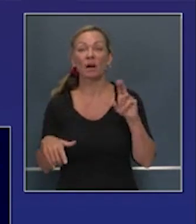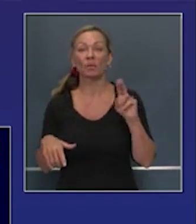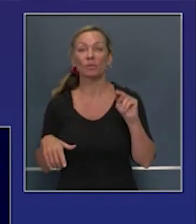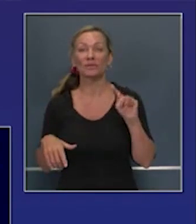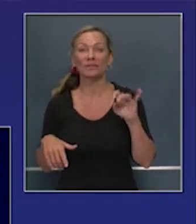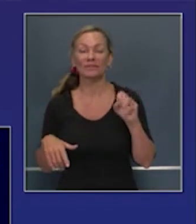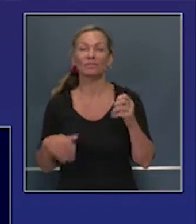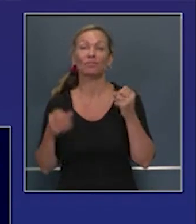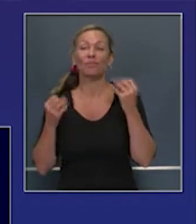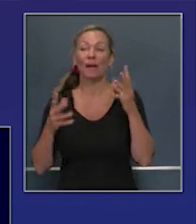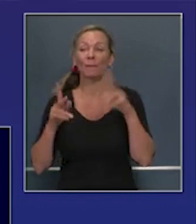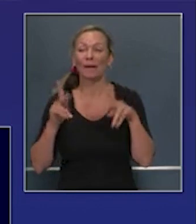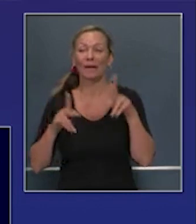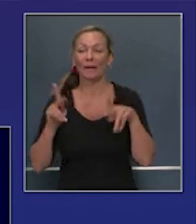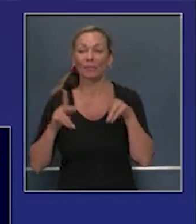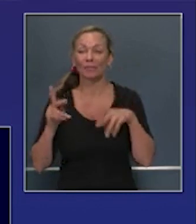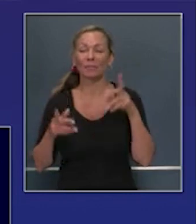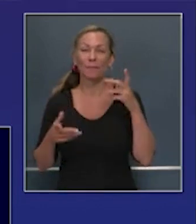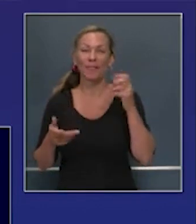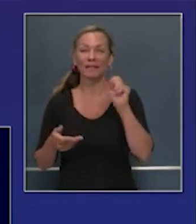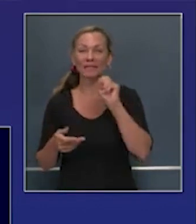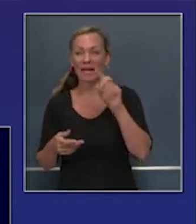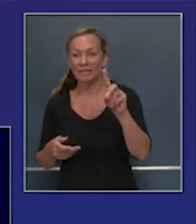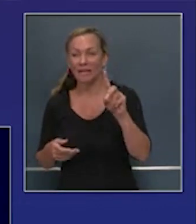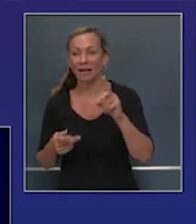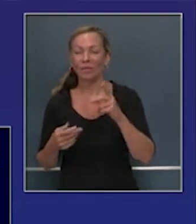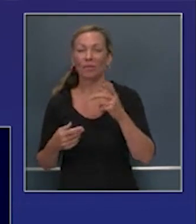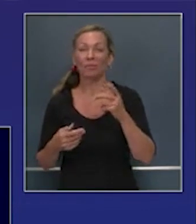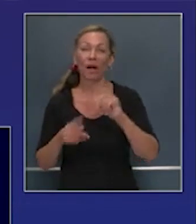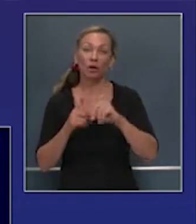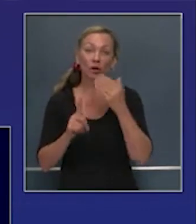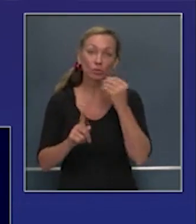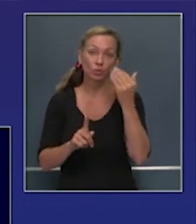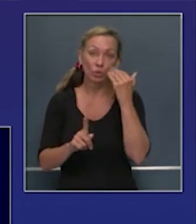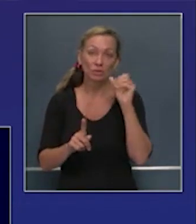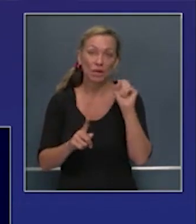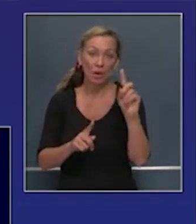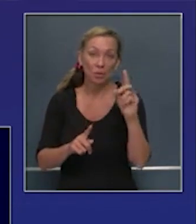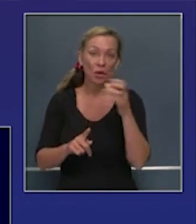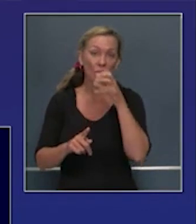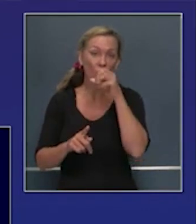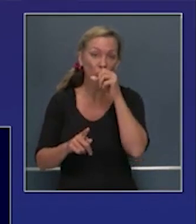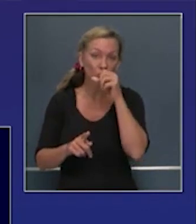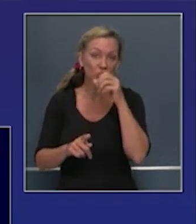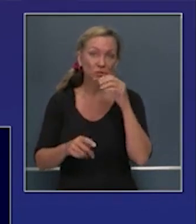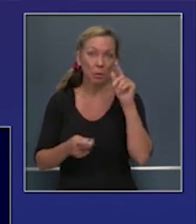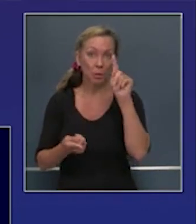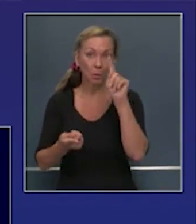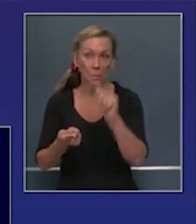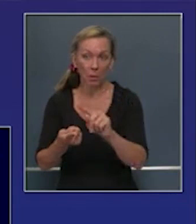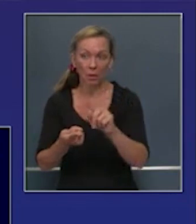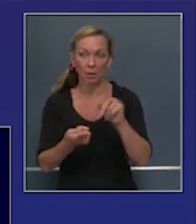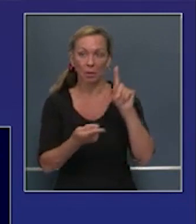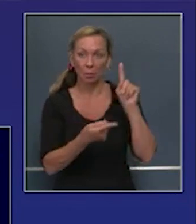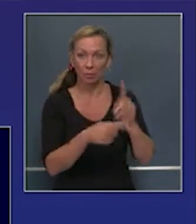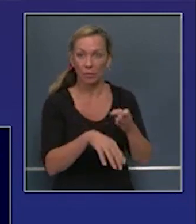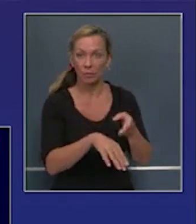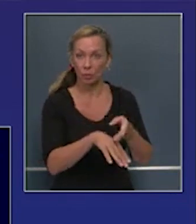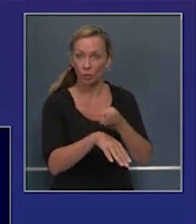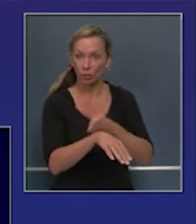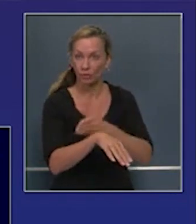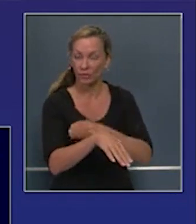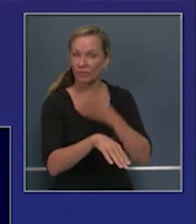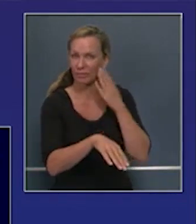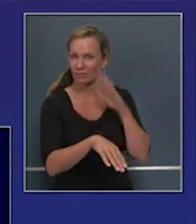San Diego, encouraged by Orange County, encouraged San Francisco, has made some progress. We've got to update some